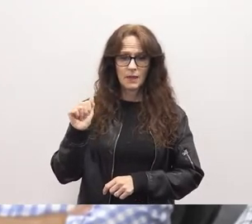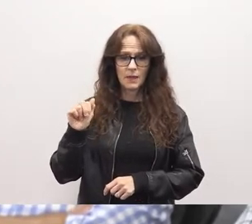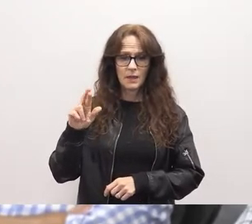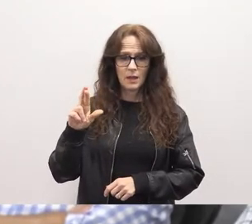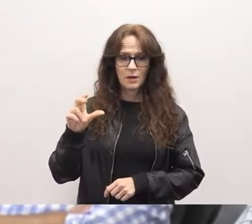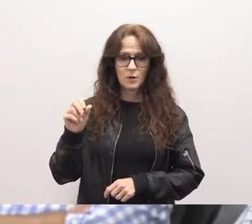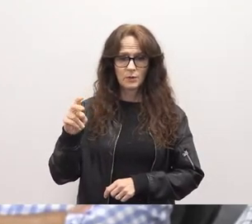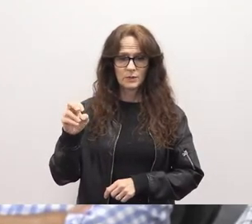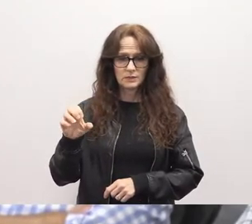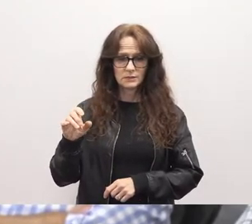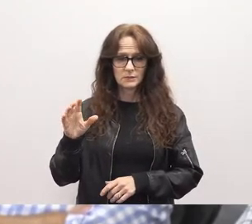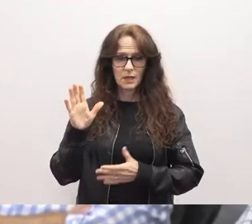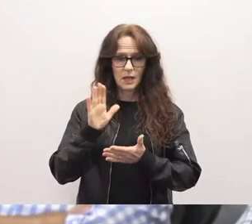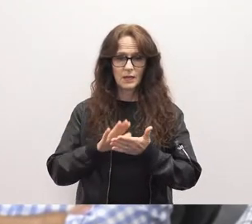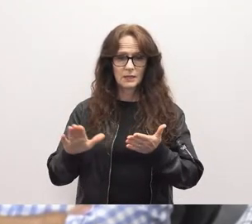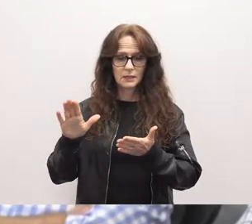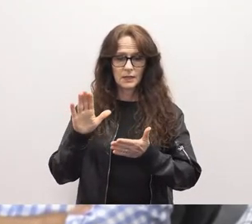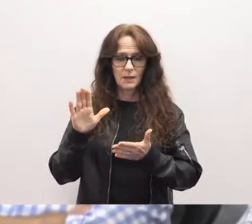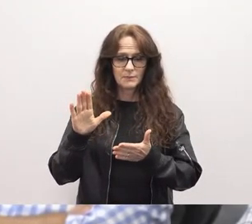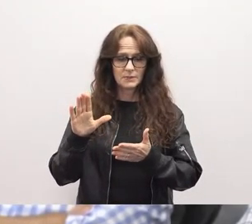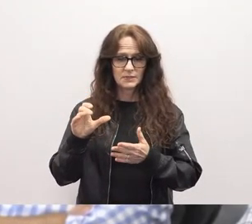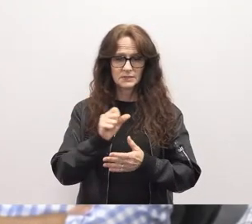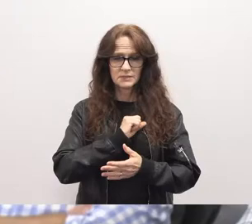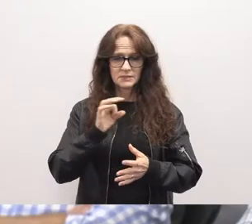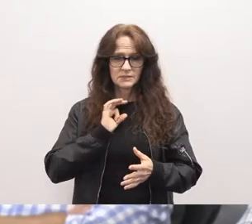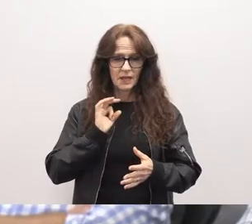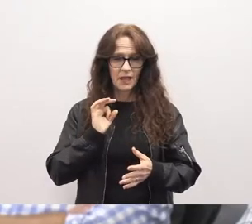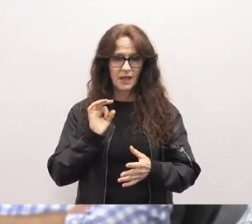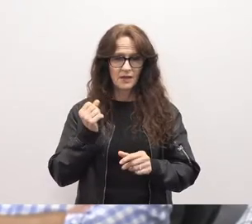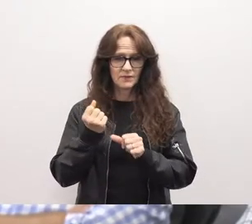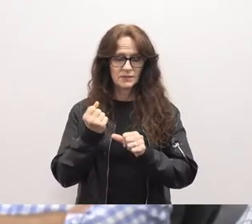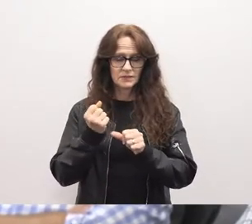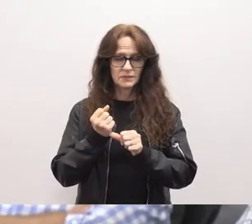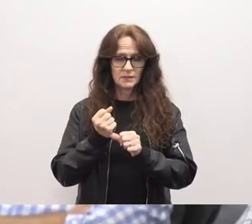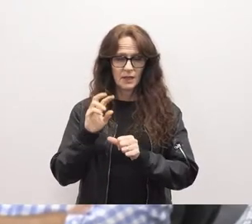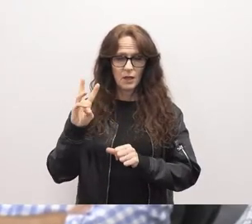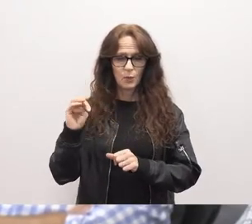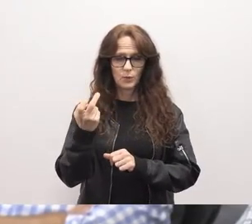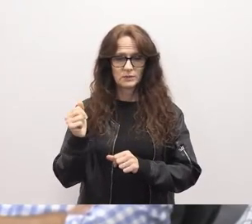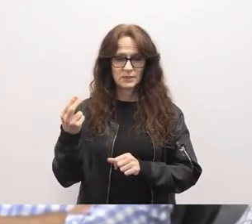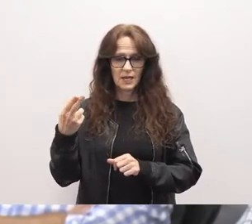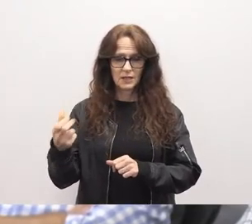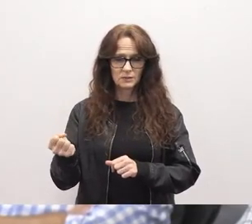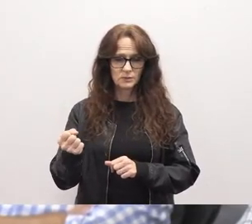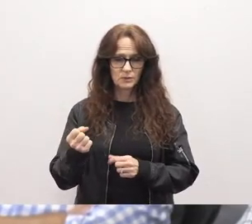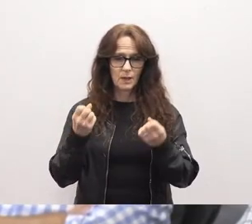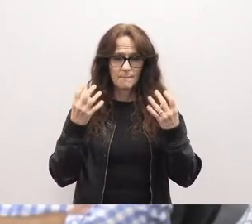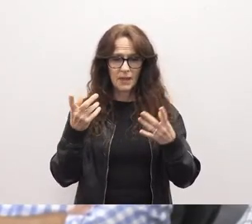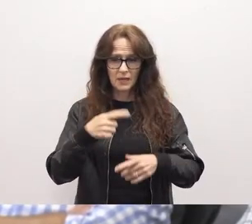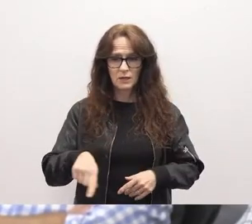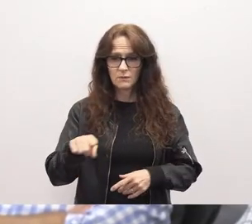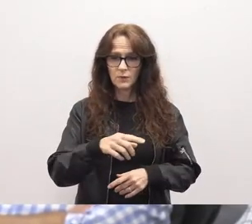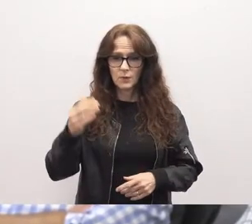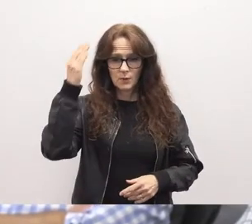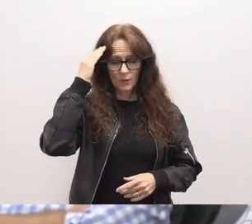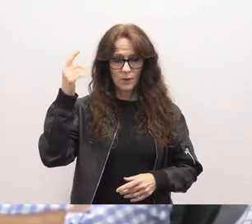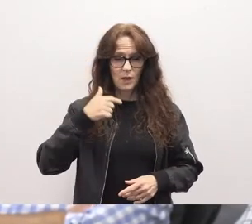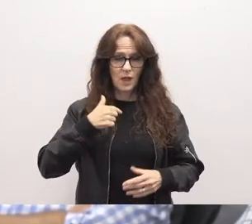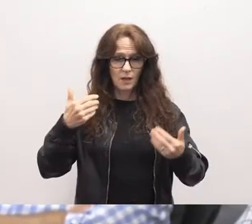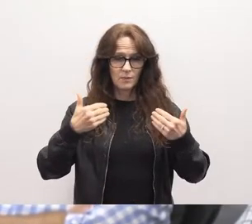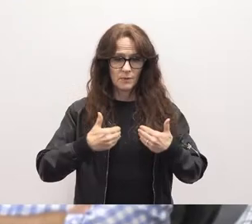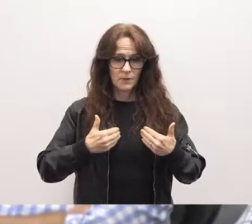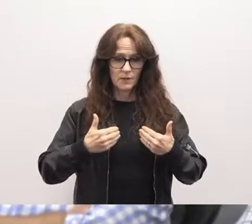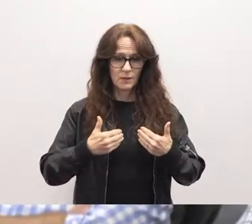a campus staff assistant at Wilson High School. As many of you are aware,